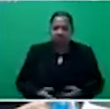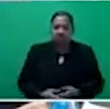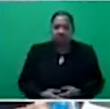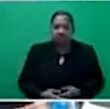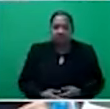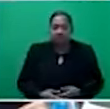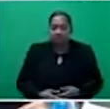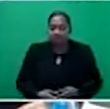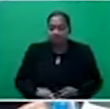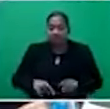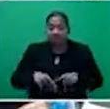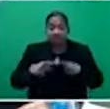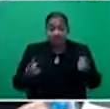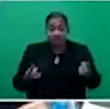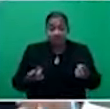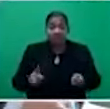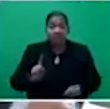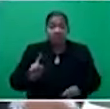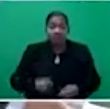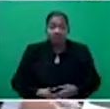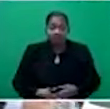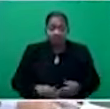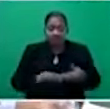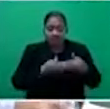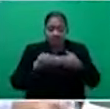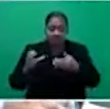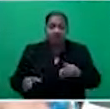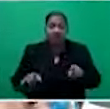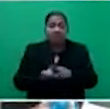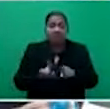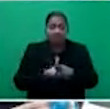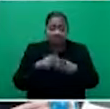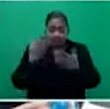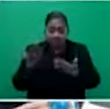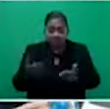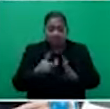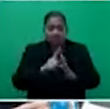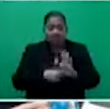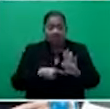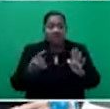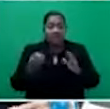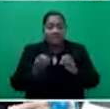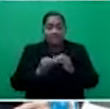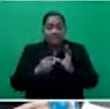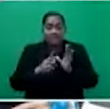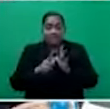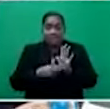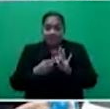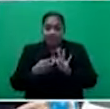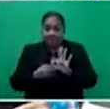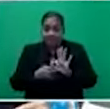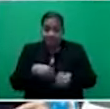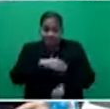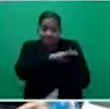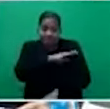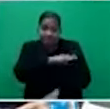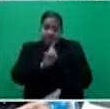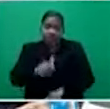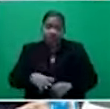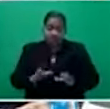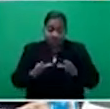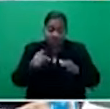the difference between a leader like Honourable Bainimarama in this party is that we assist people on